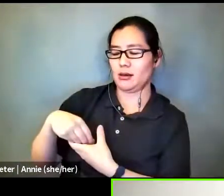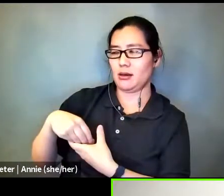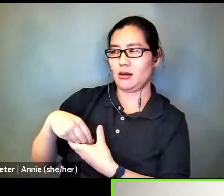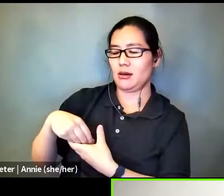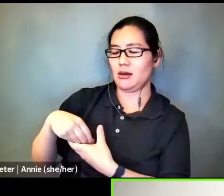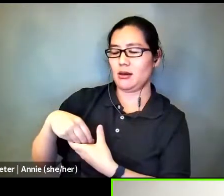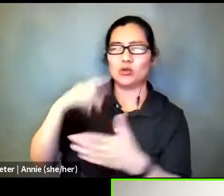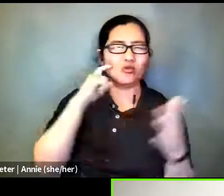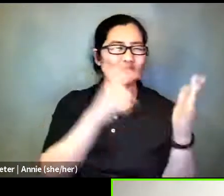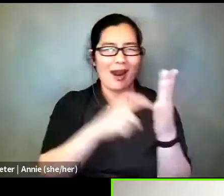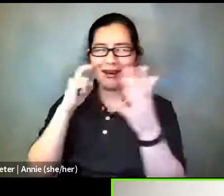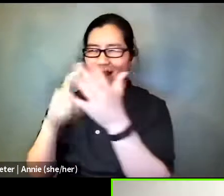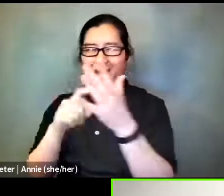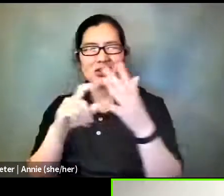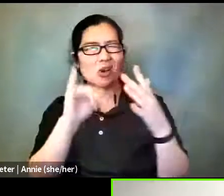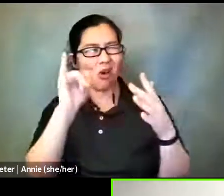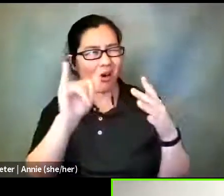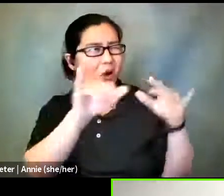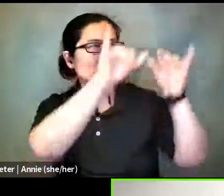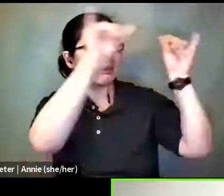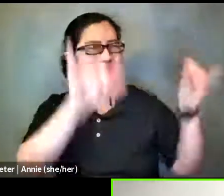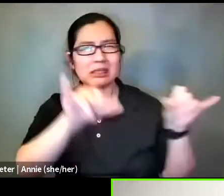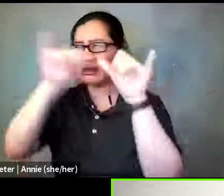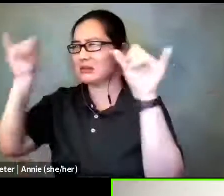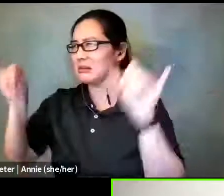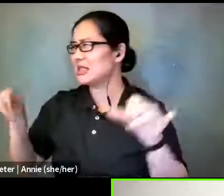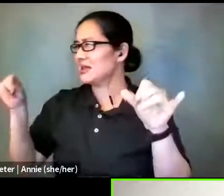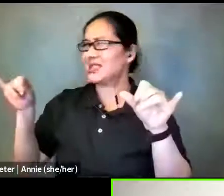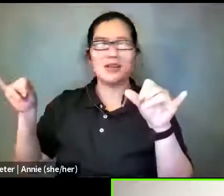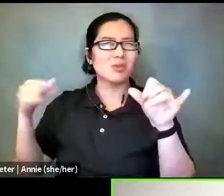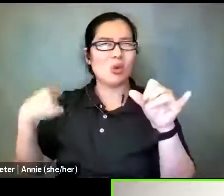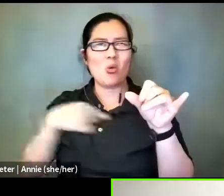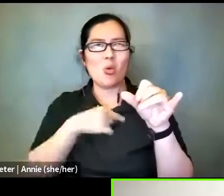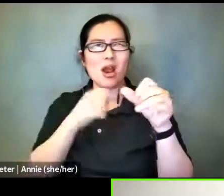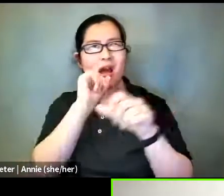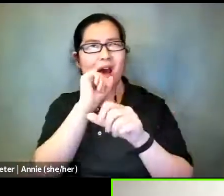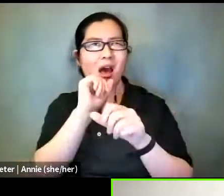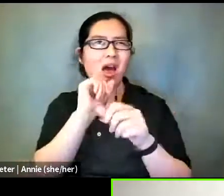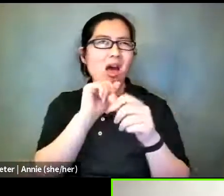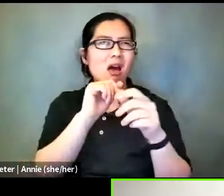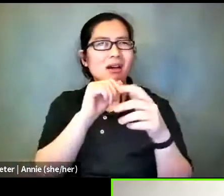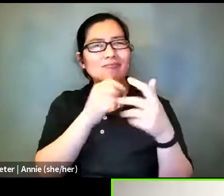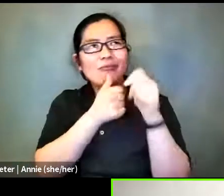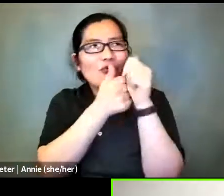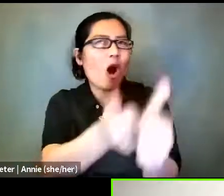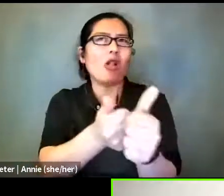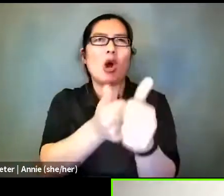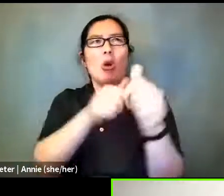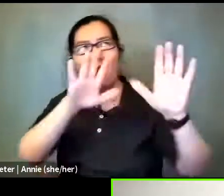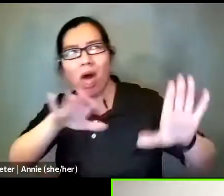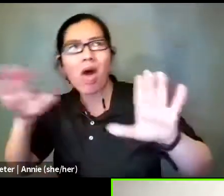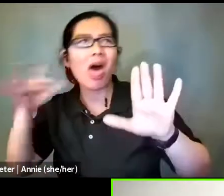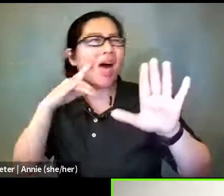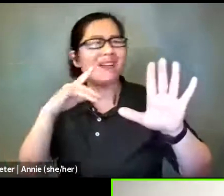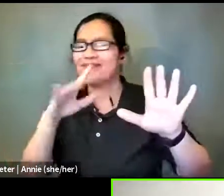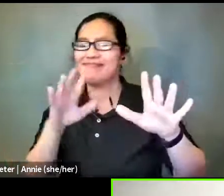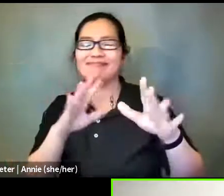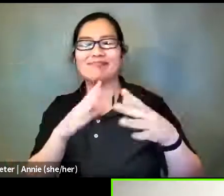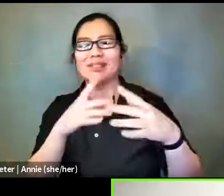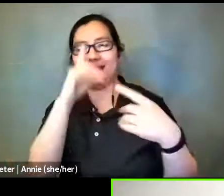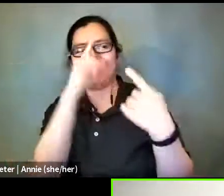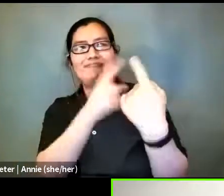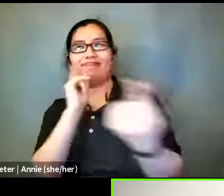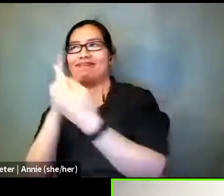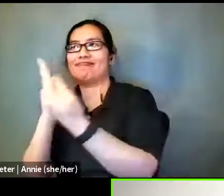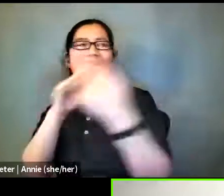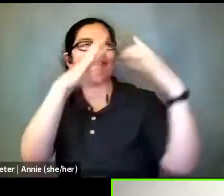we exist in. We need to collectively dismantle them. We need to collectively counteract these behaviors.